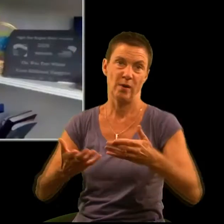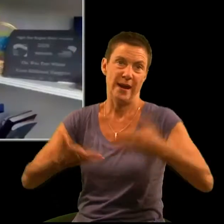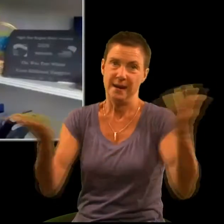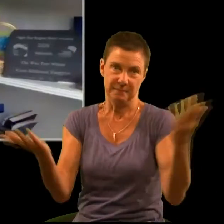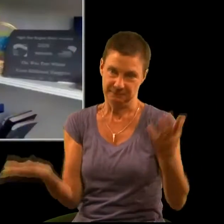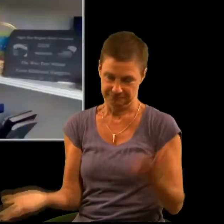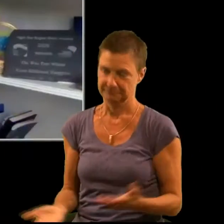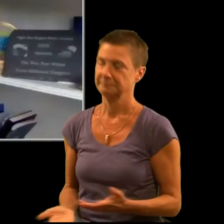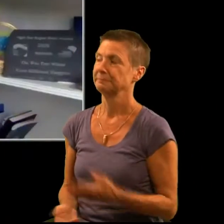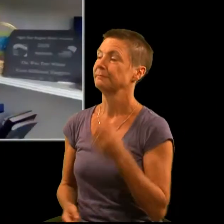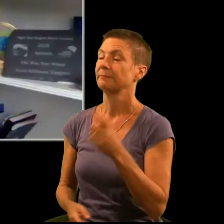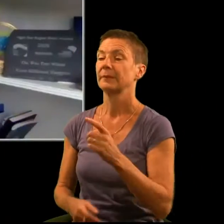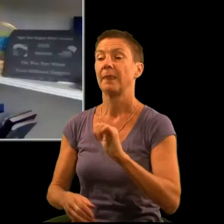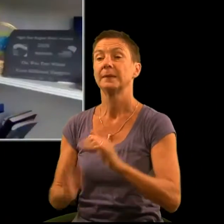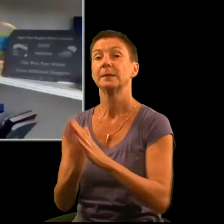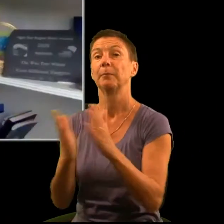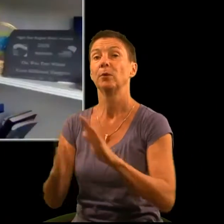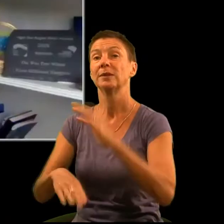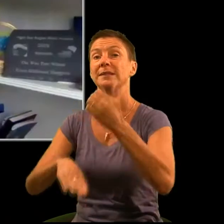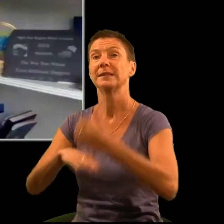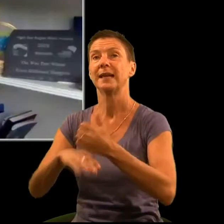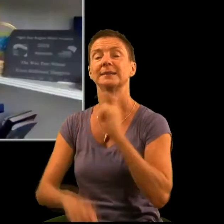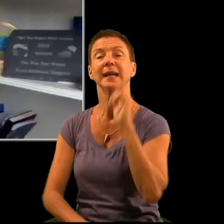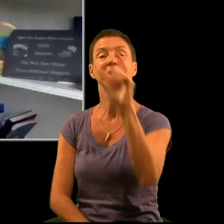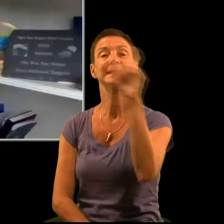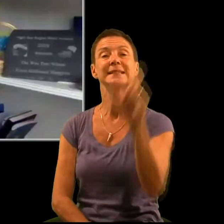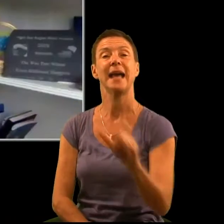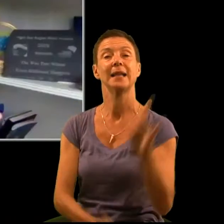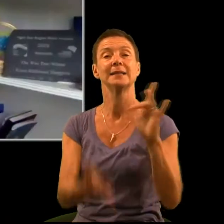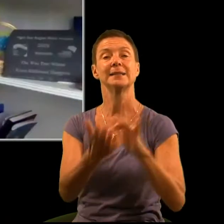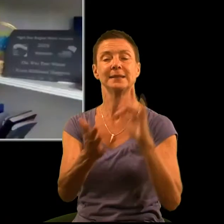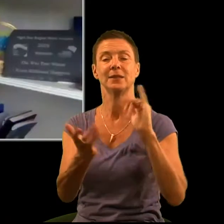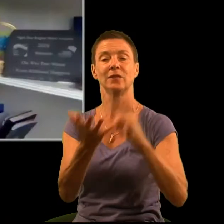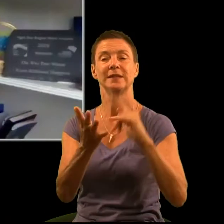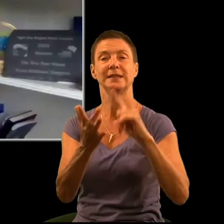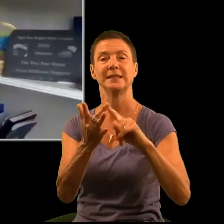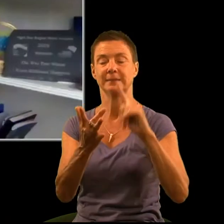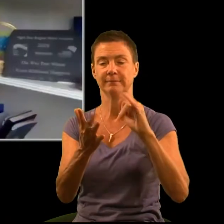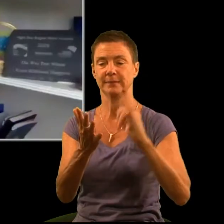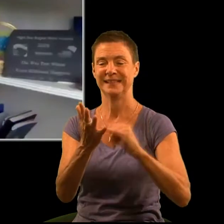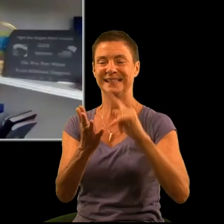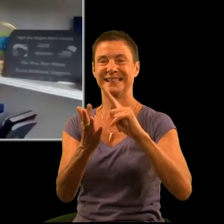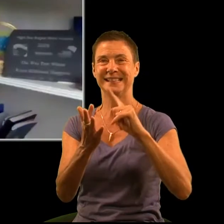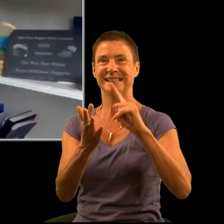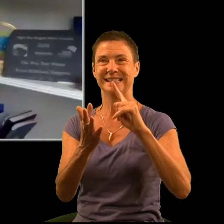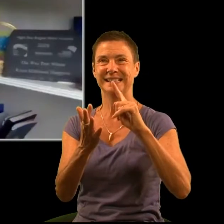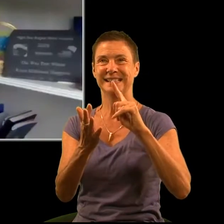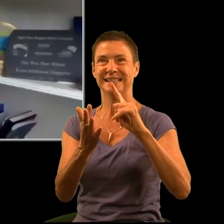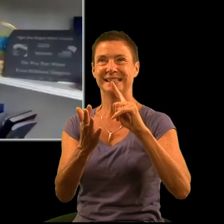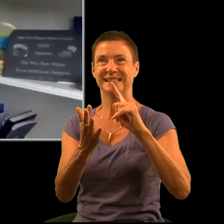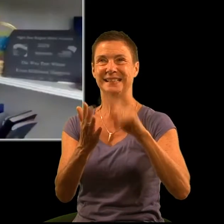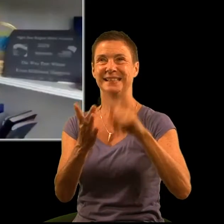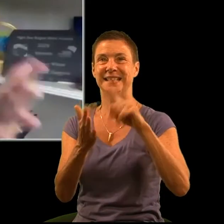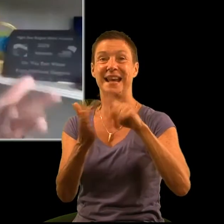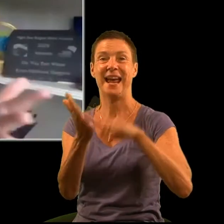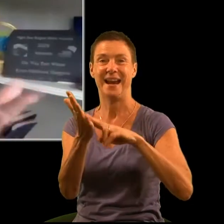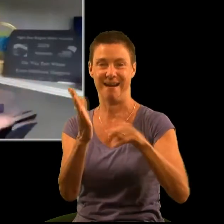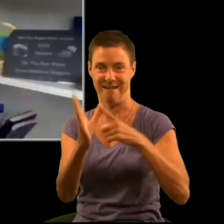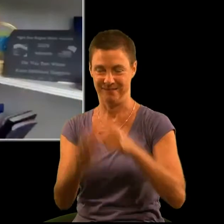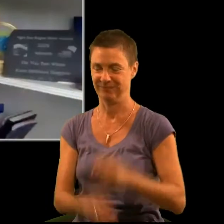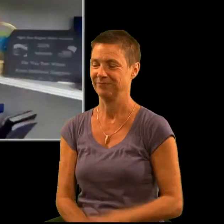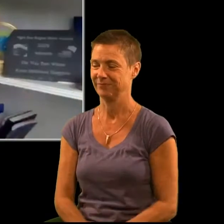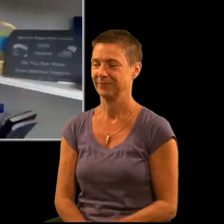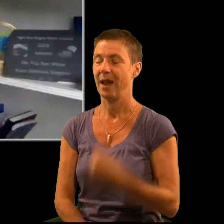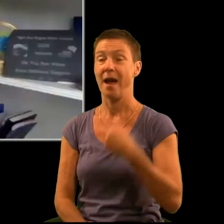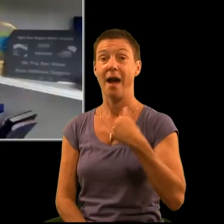too. And it's set this time in the Italian city of Siena, which I thought I visited for the first time 5 years ago